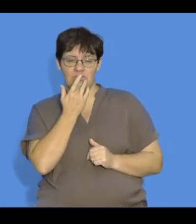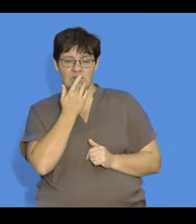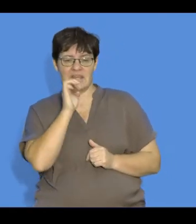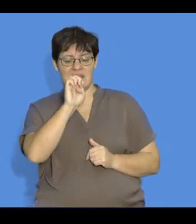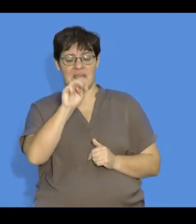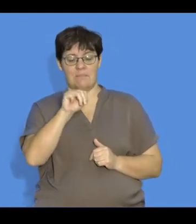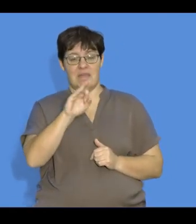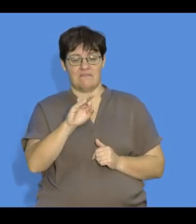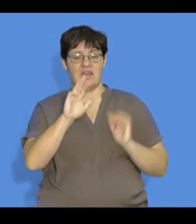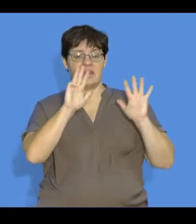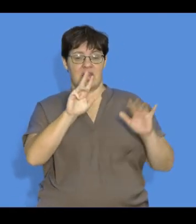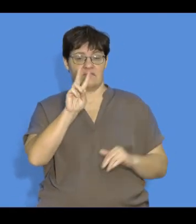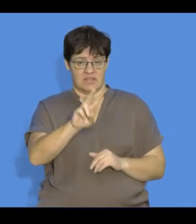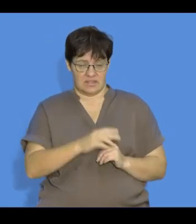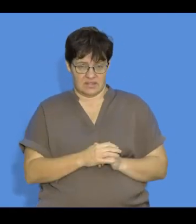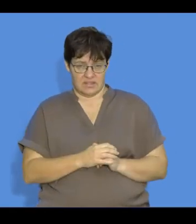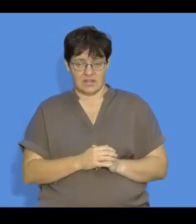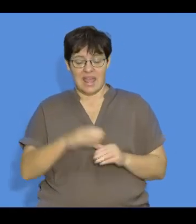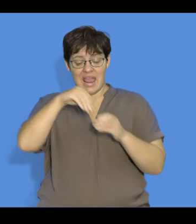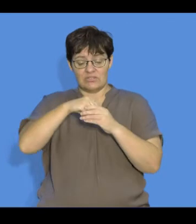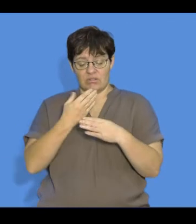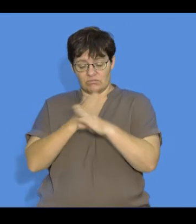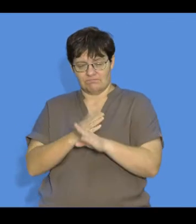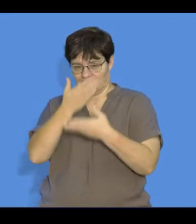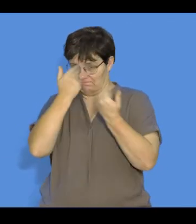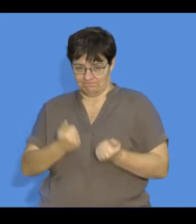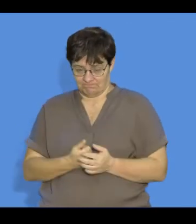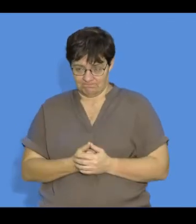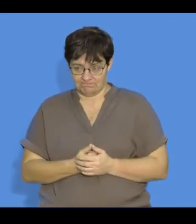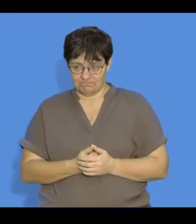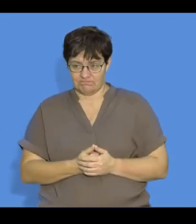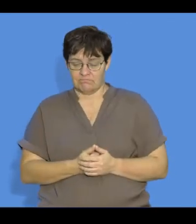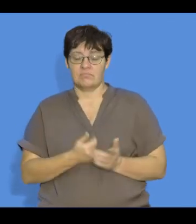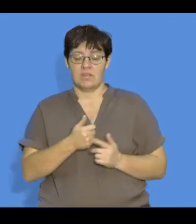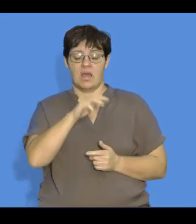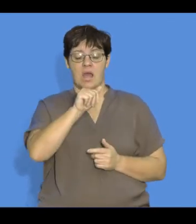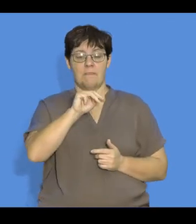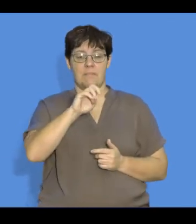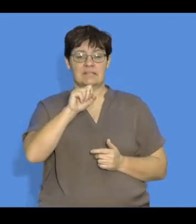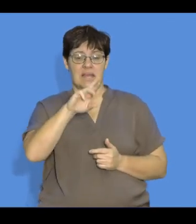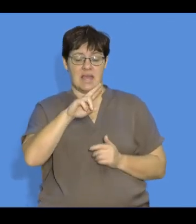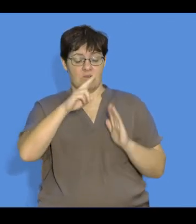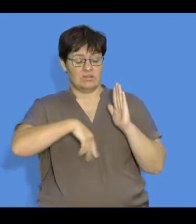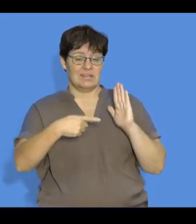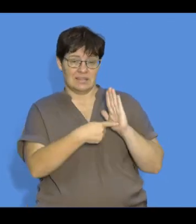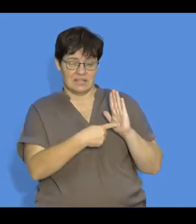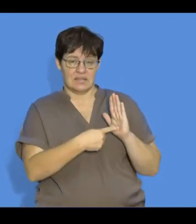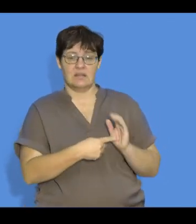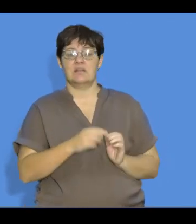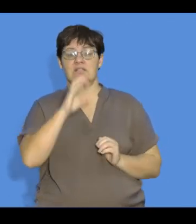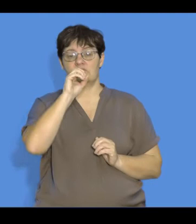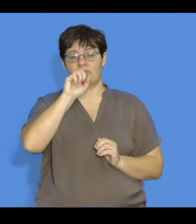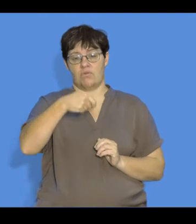an unknown internal resistance, and the ammeter reading is equals to